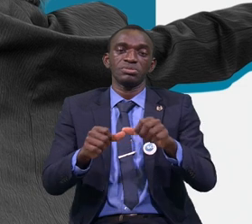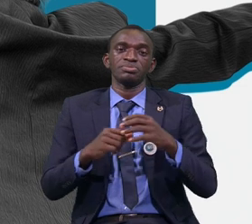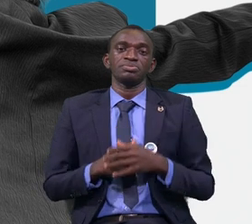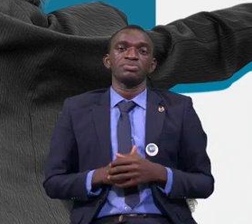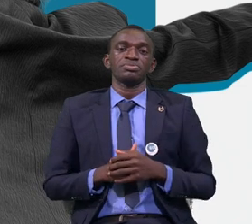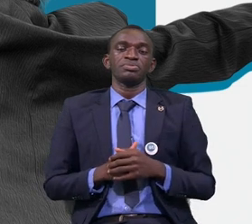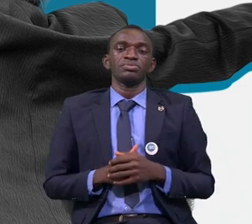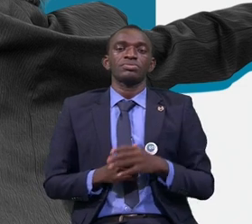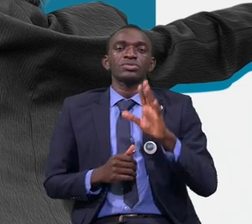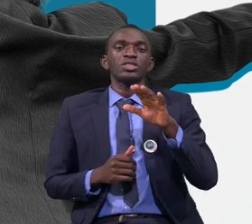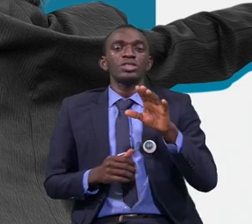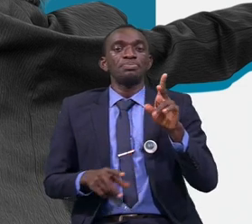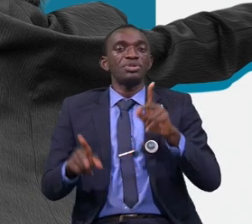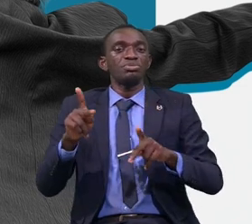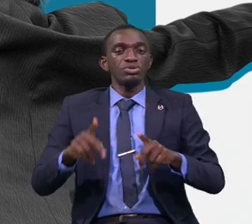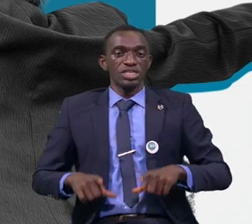Those in Douala,